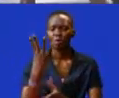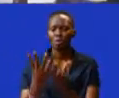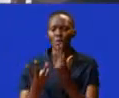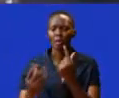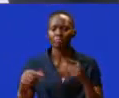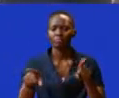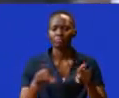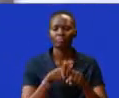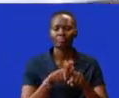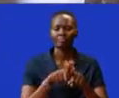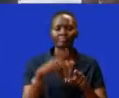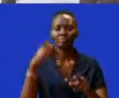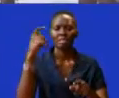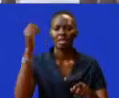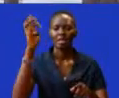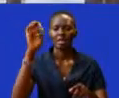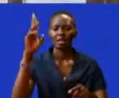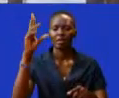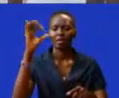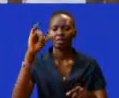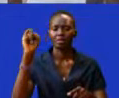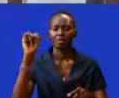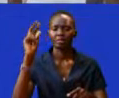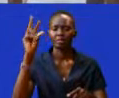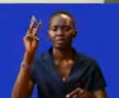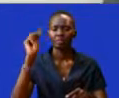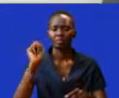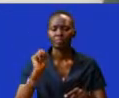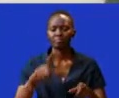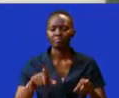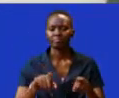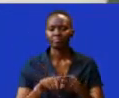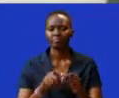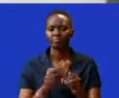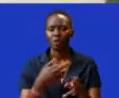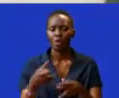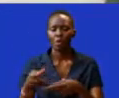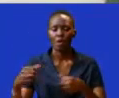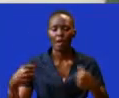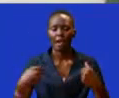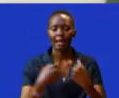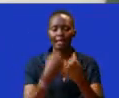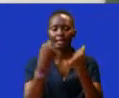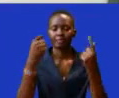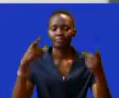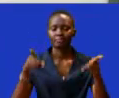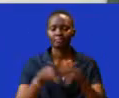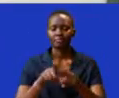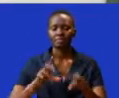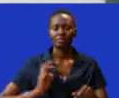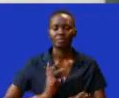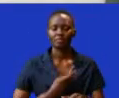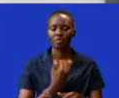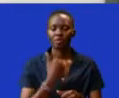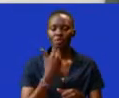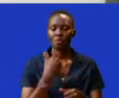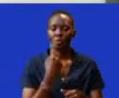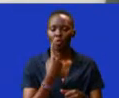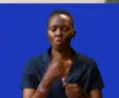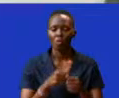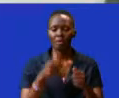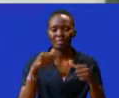terrorism, fatal accidents and road accidents. And we who live near the lake, we know